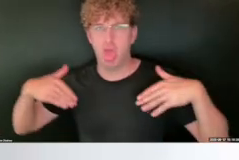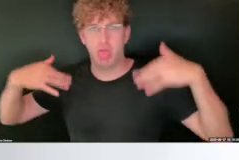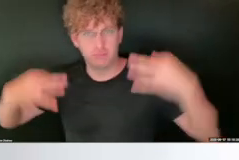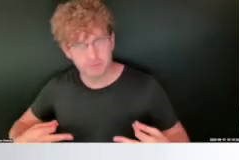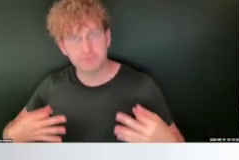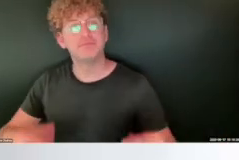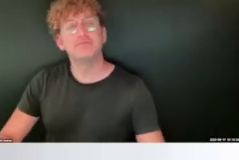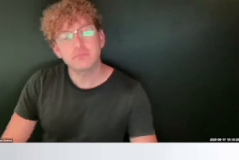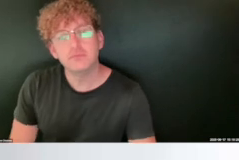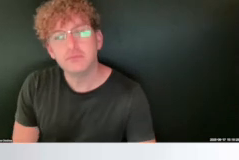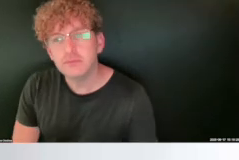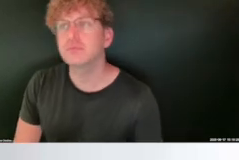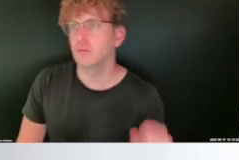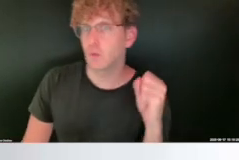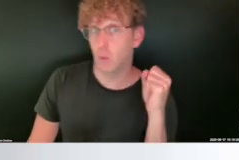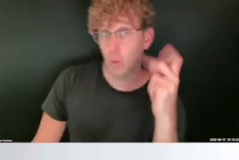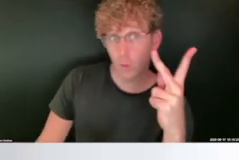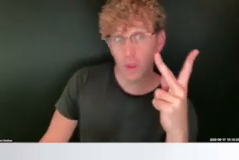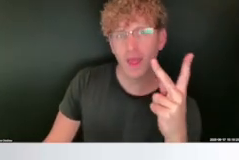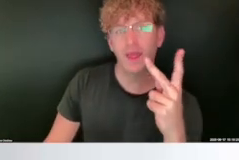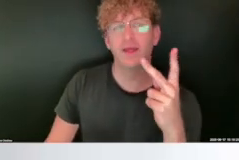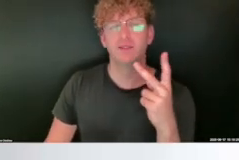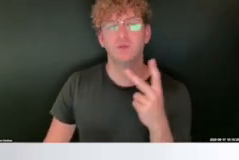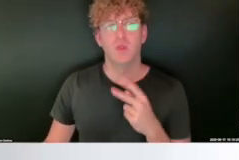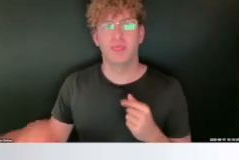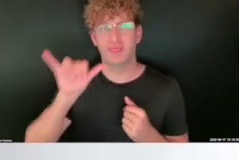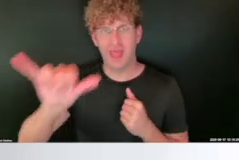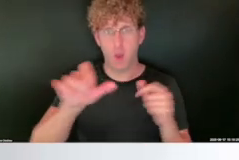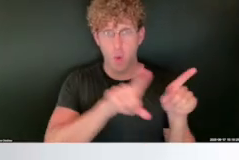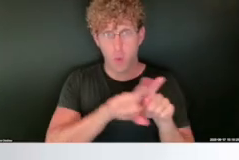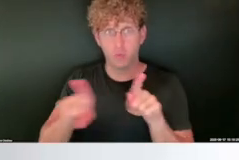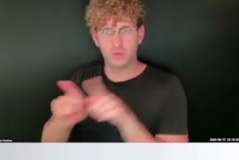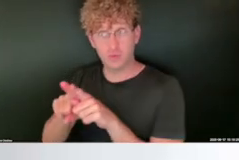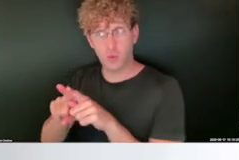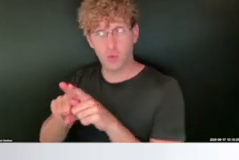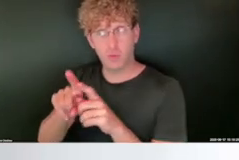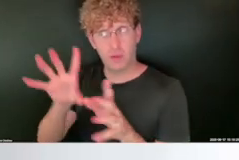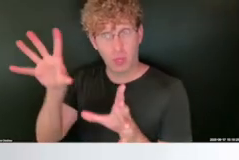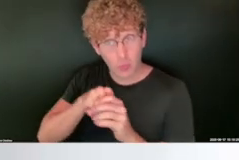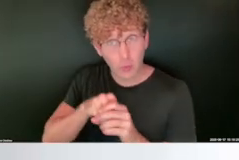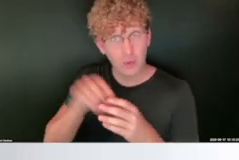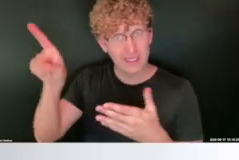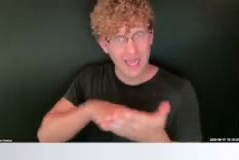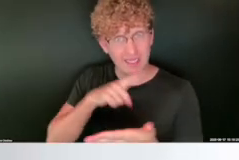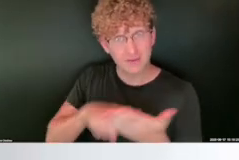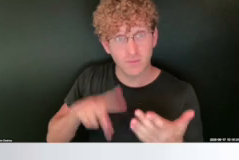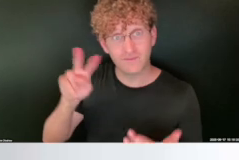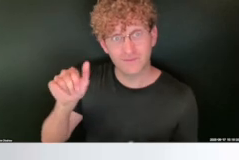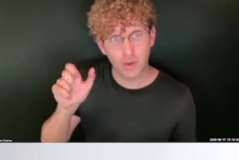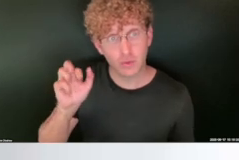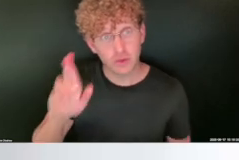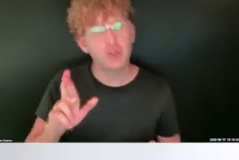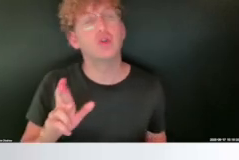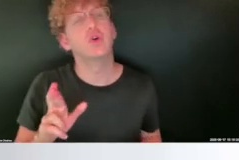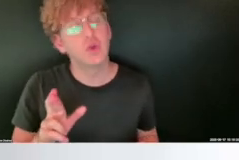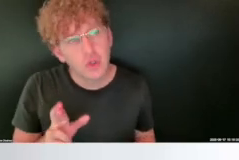Okay, thank you. And then, so that would be also in addition to the canceled vouchers? yes, it would. So the canceled vouchers are going to be